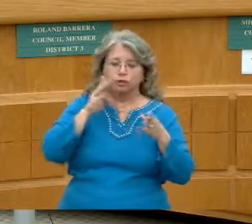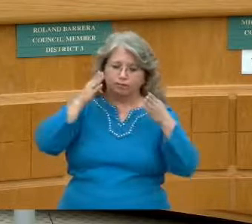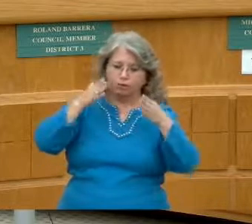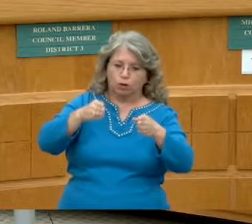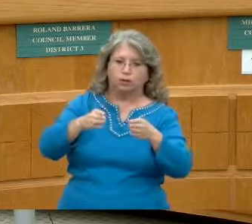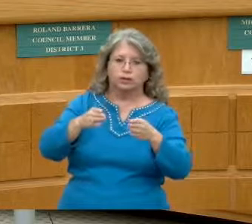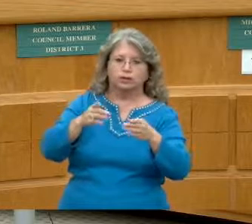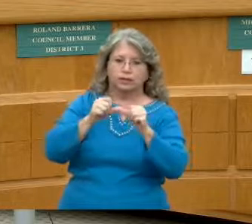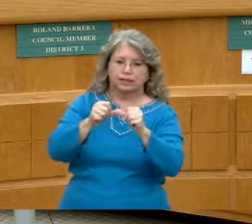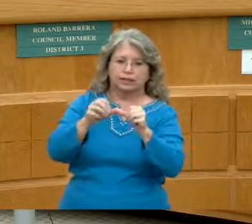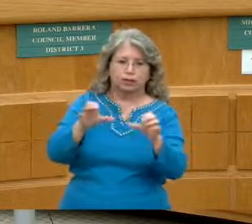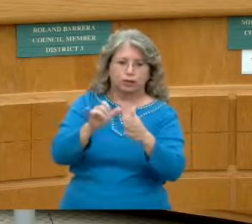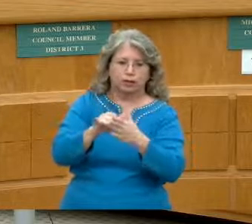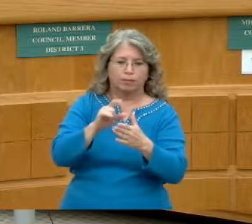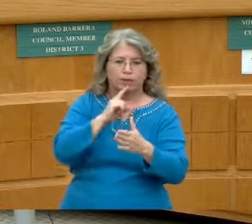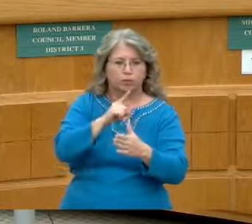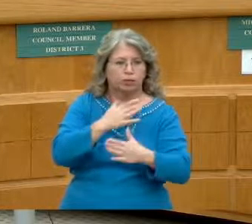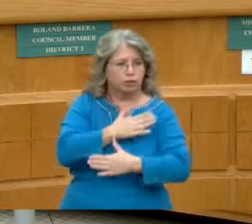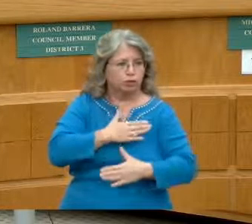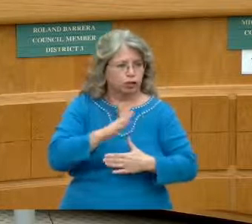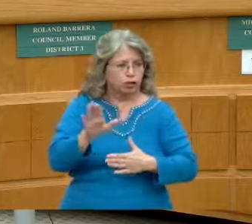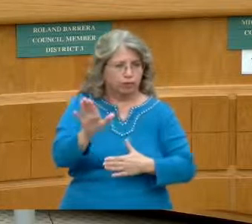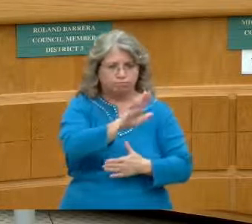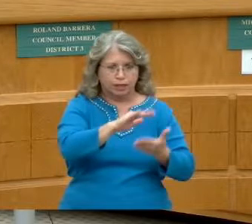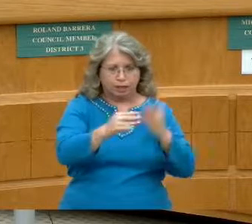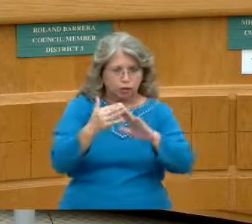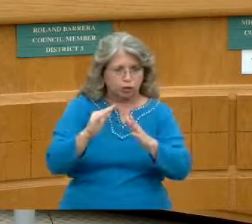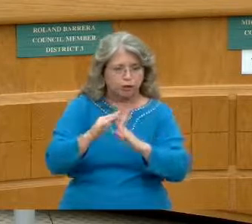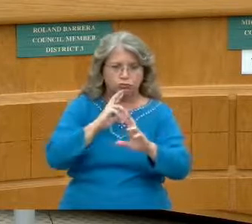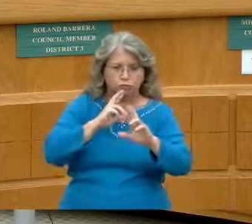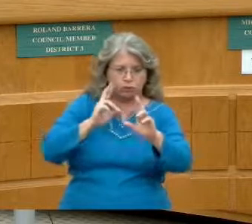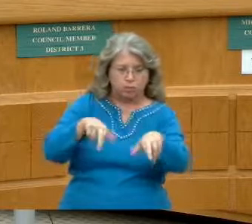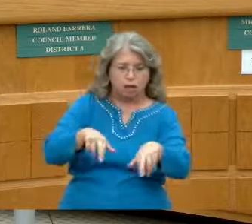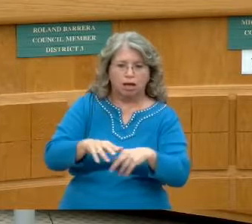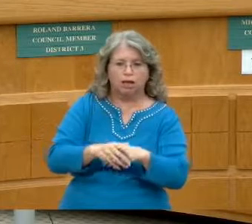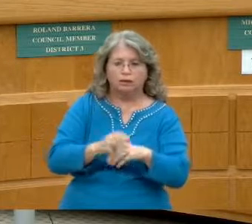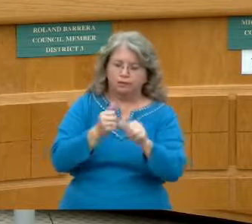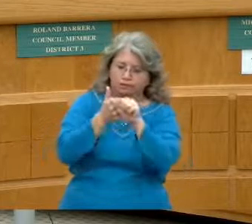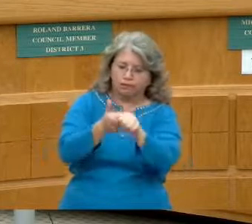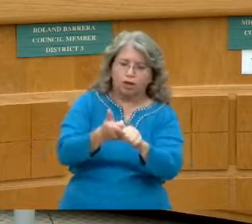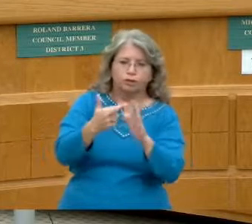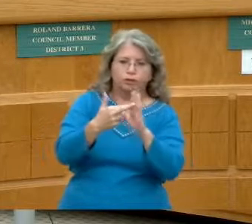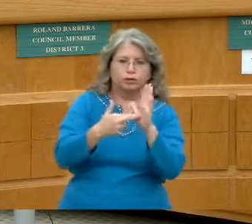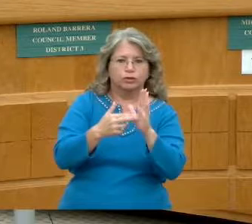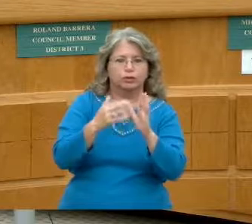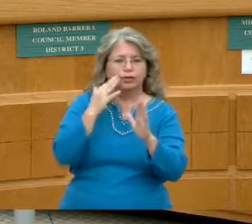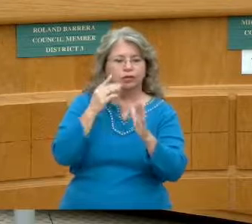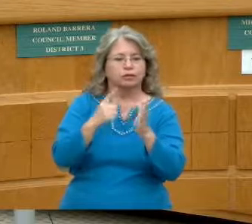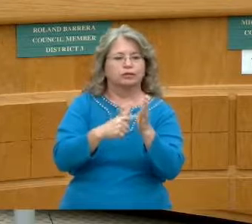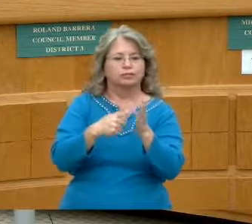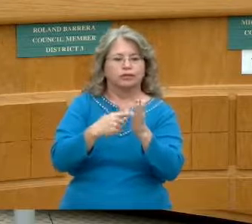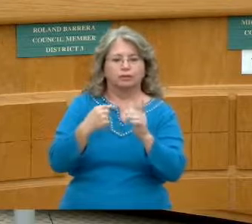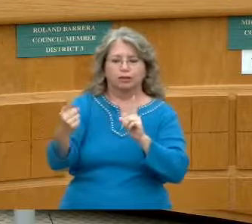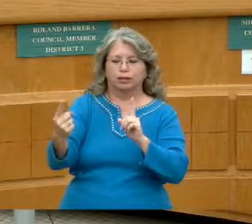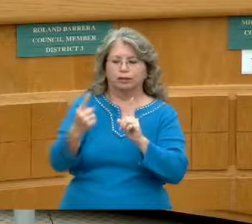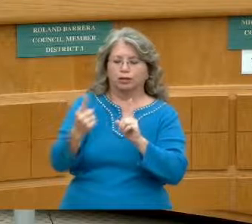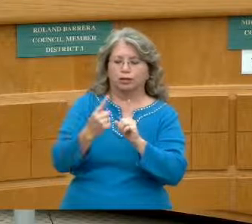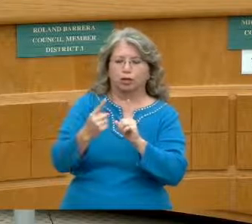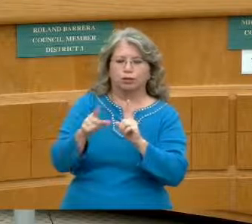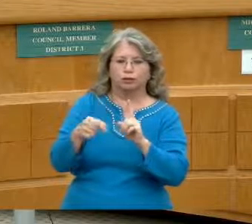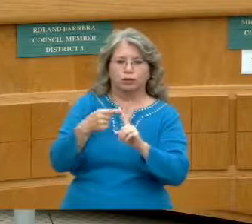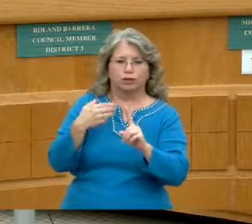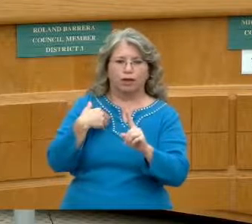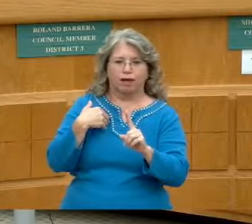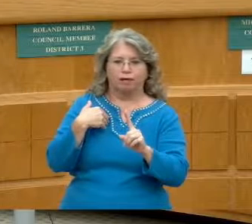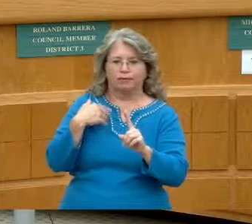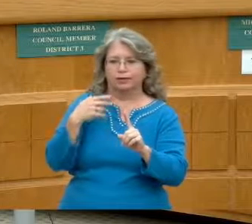appreciative of the community's response and the adherence to the recommendations, even though sometimes we get a little close when you got a couple 100,000 people out on the